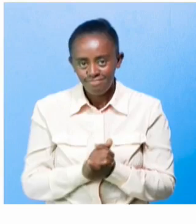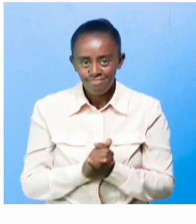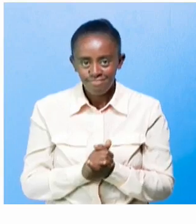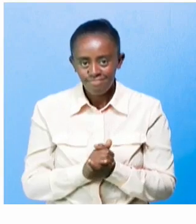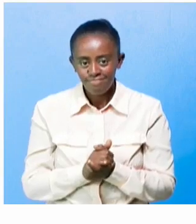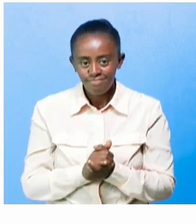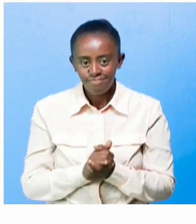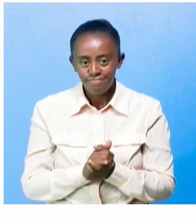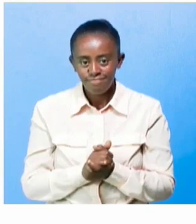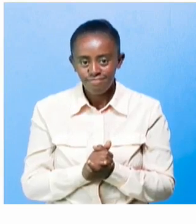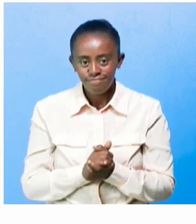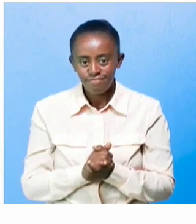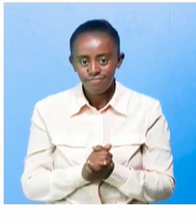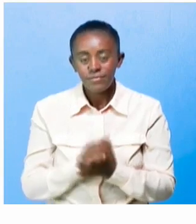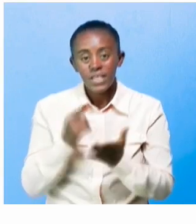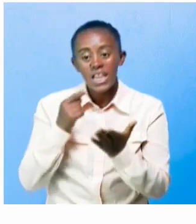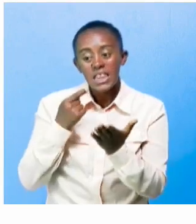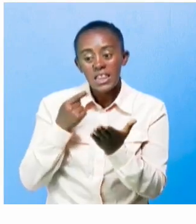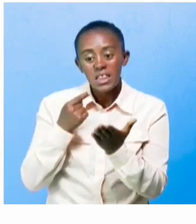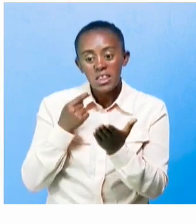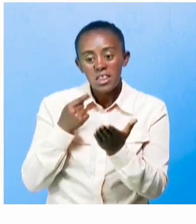weekend.